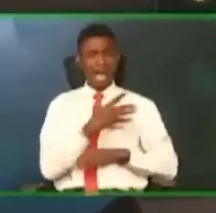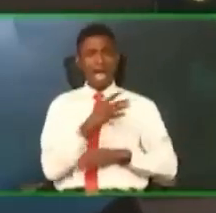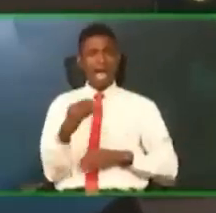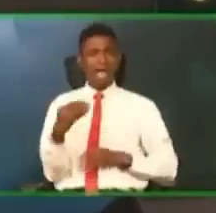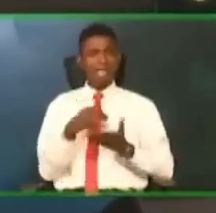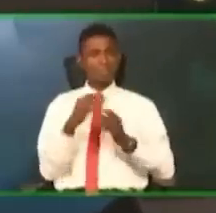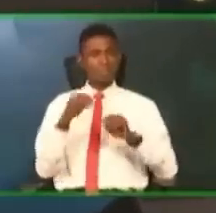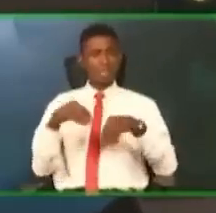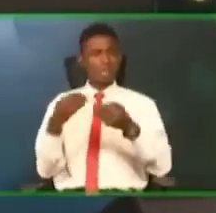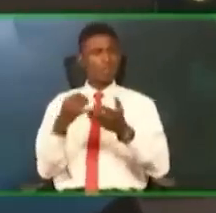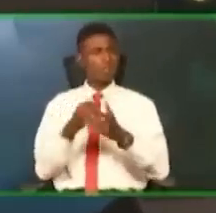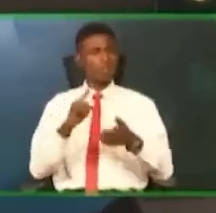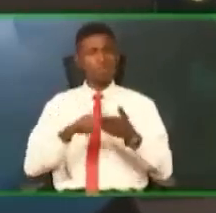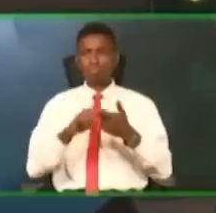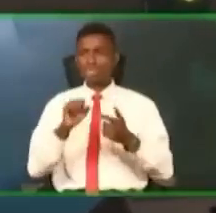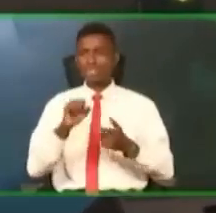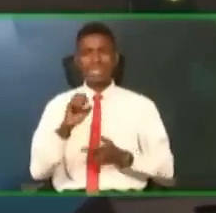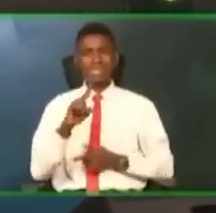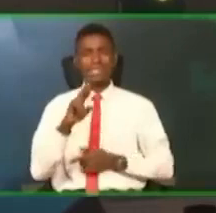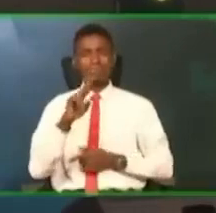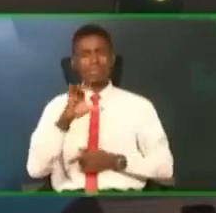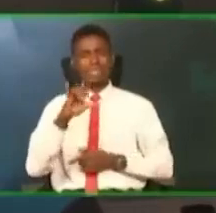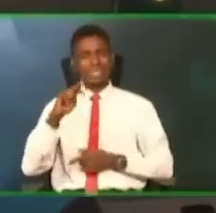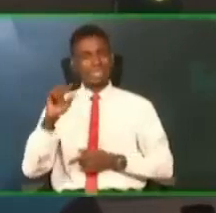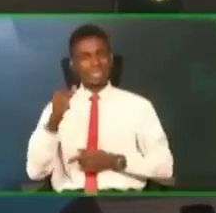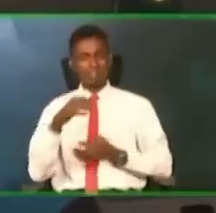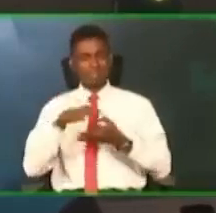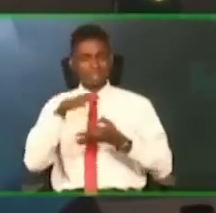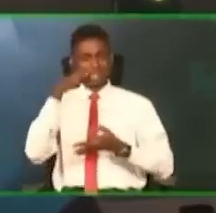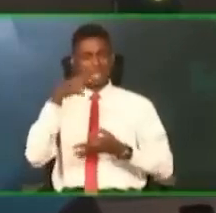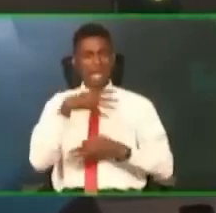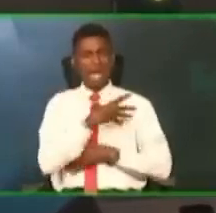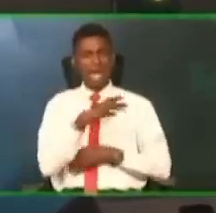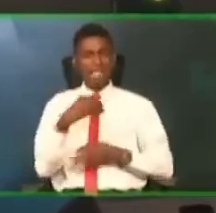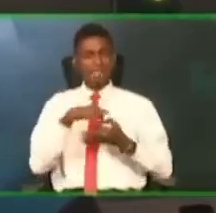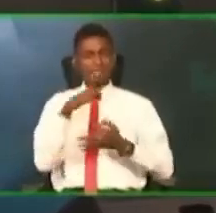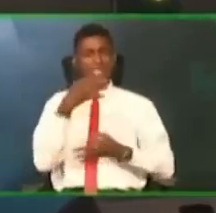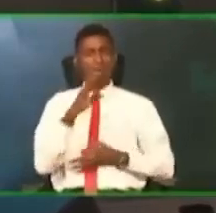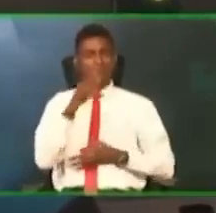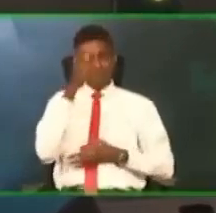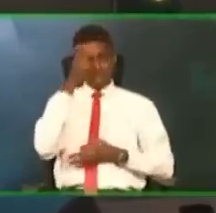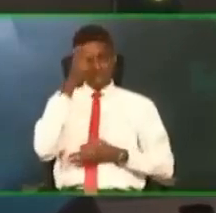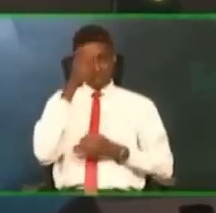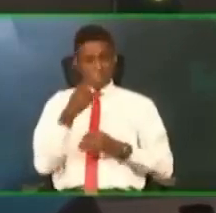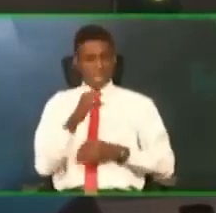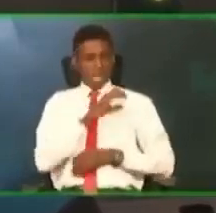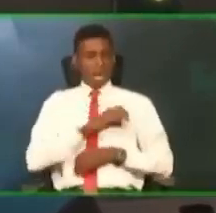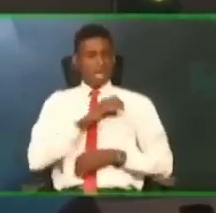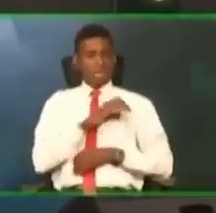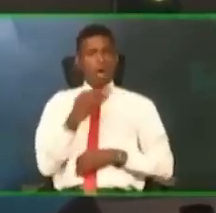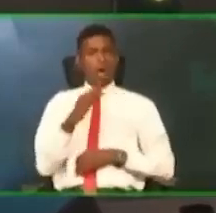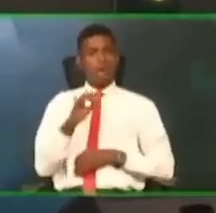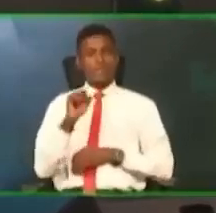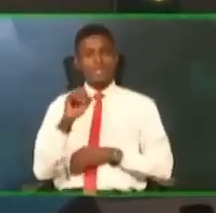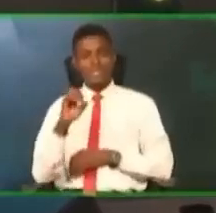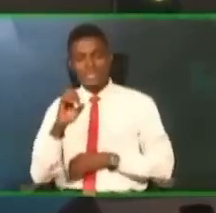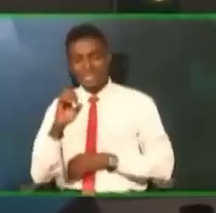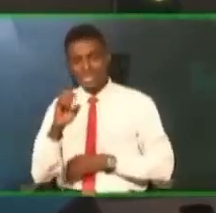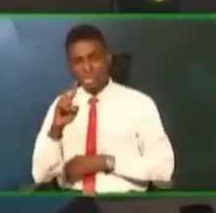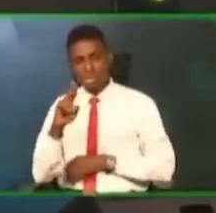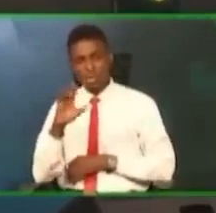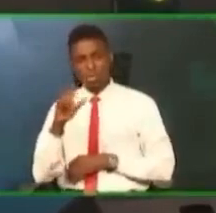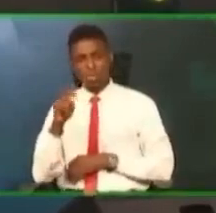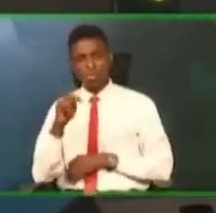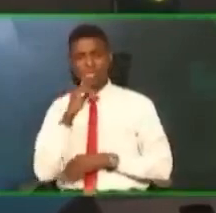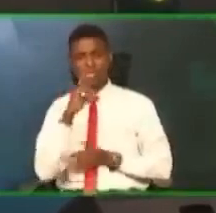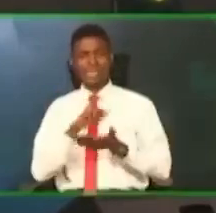seducing spirits and the doctrine of demons. The character of seduction is that you must desire what